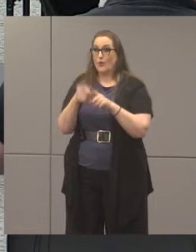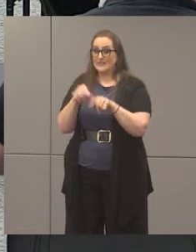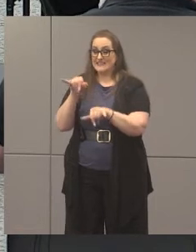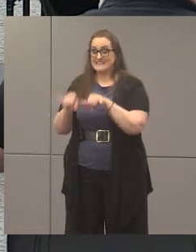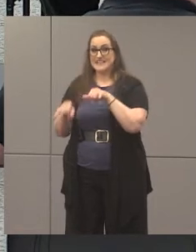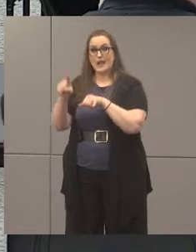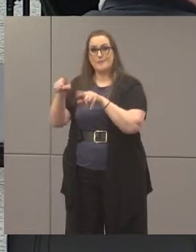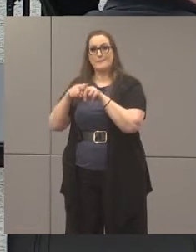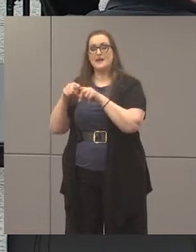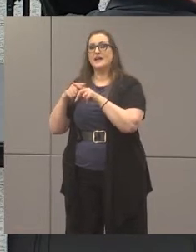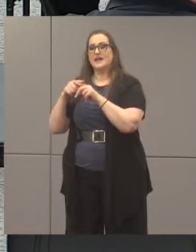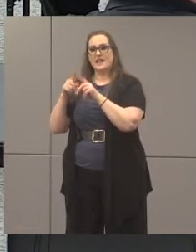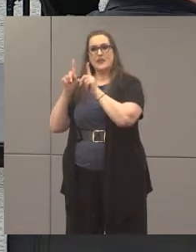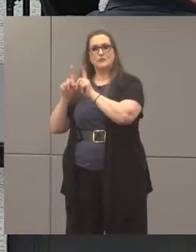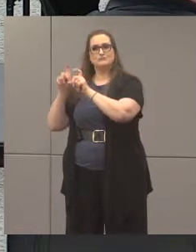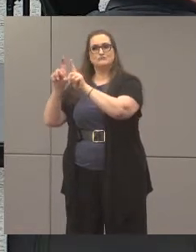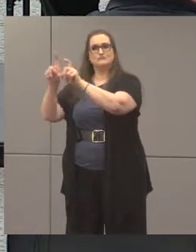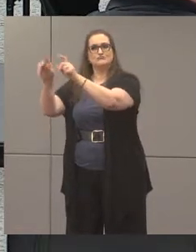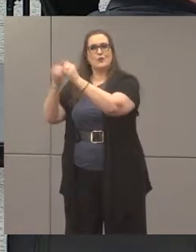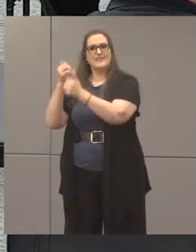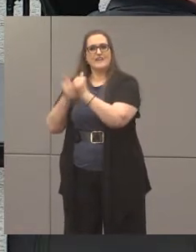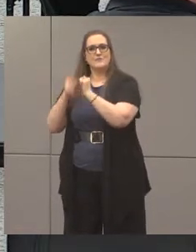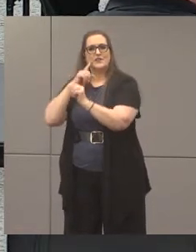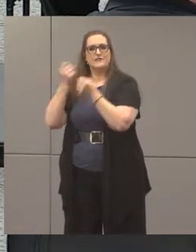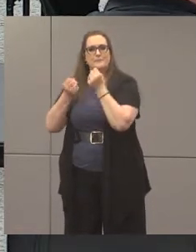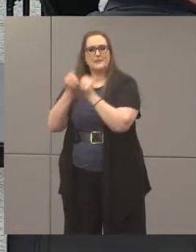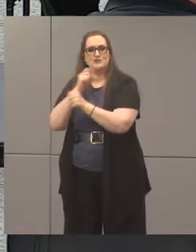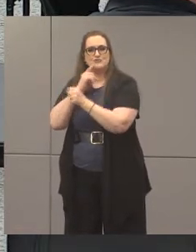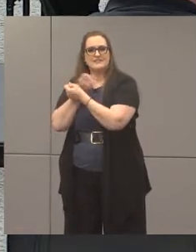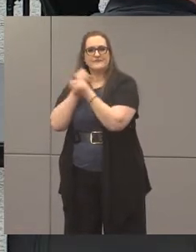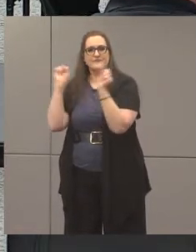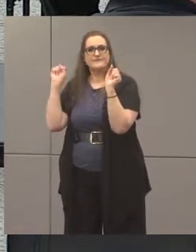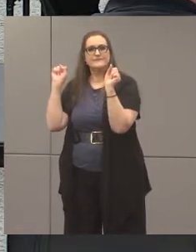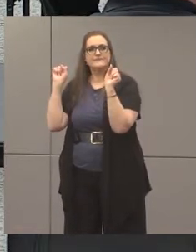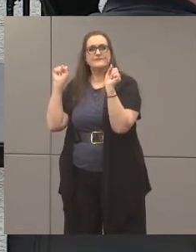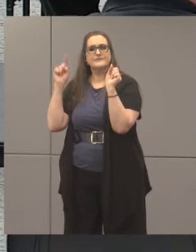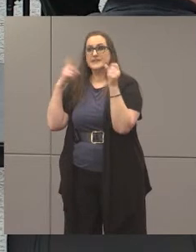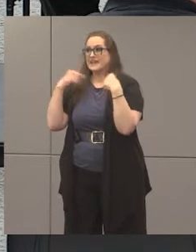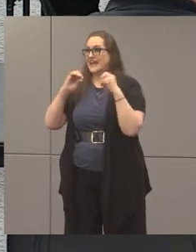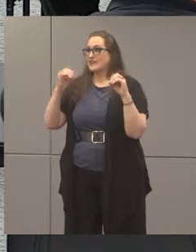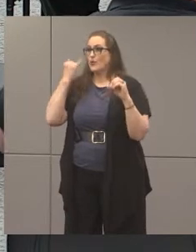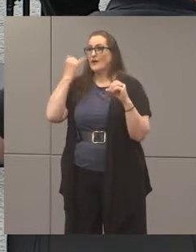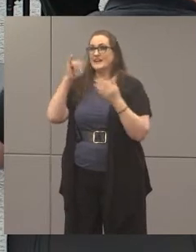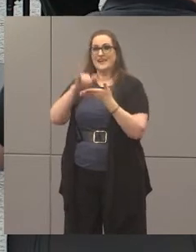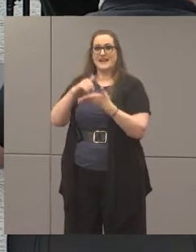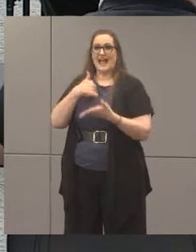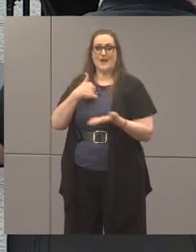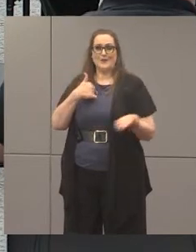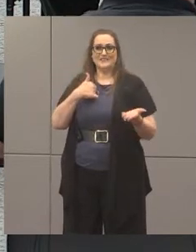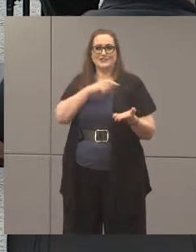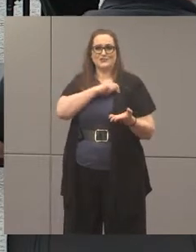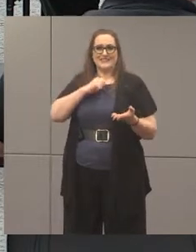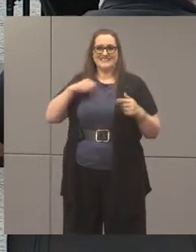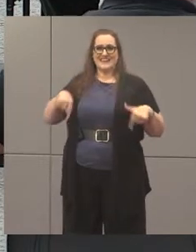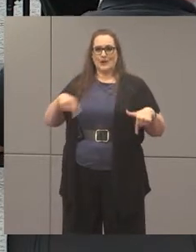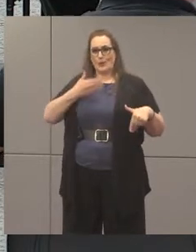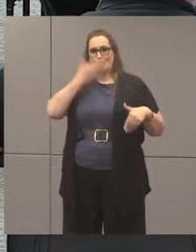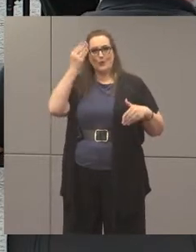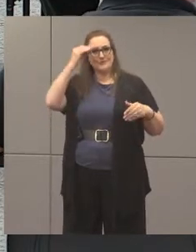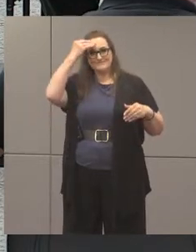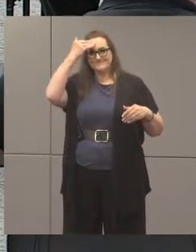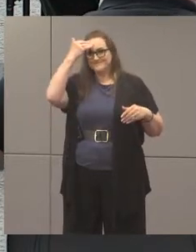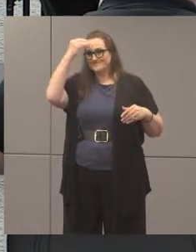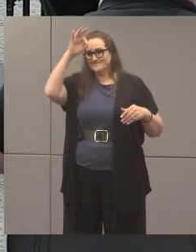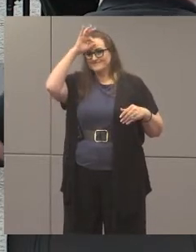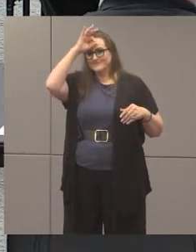he walked everybody to their vehicle to make sure that they were safe. And he had no idea that I was the trustee here,